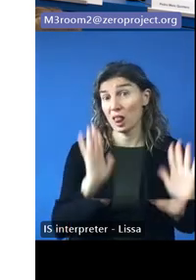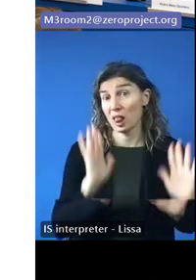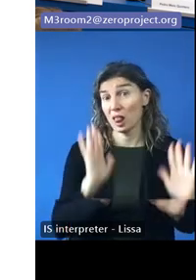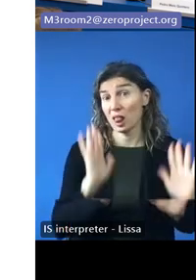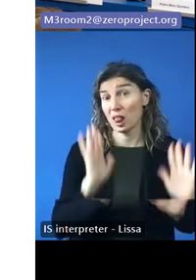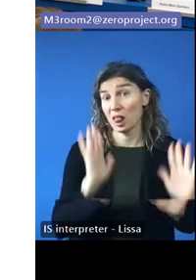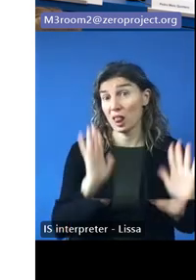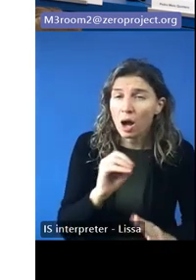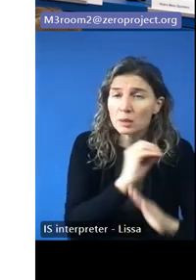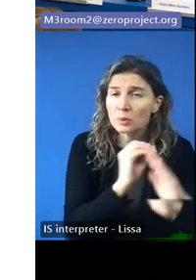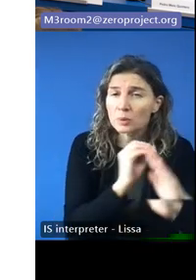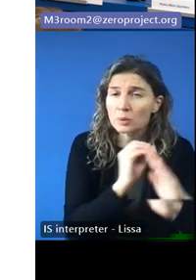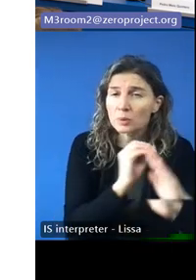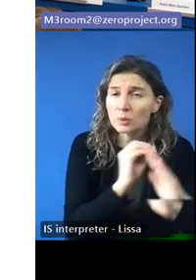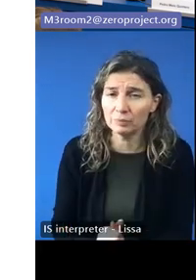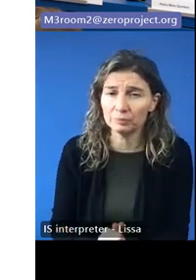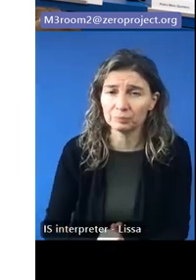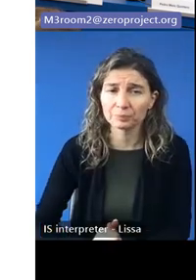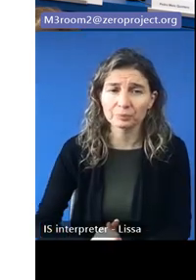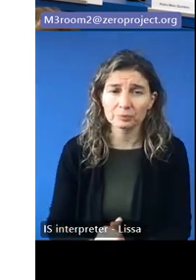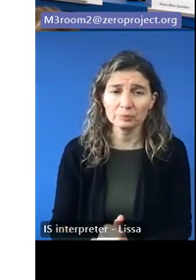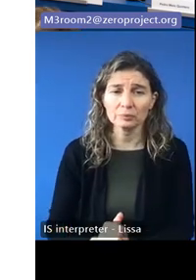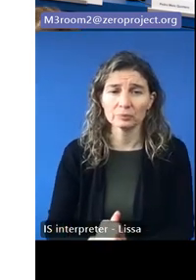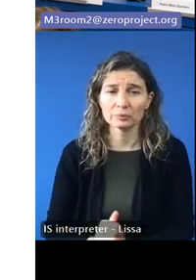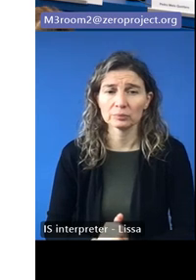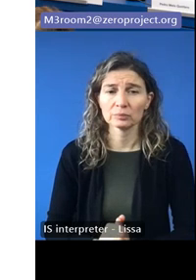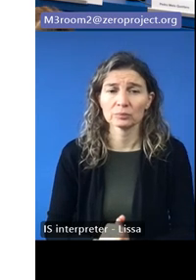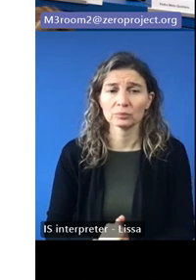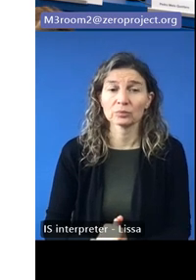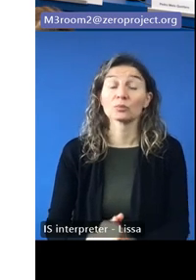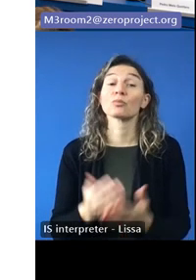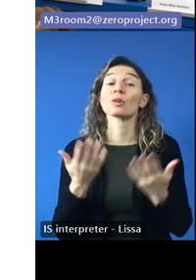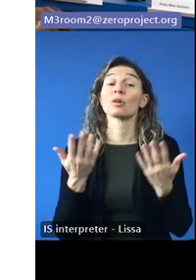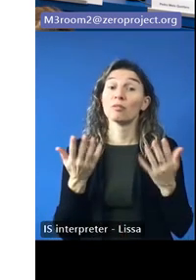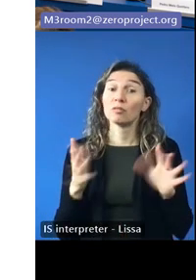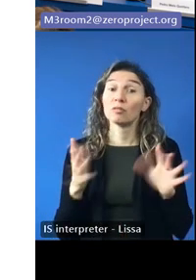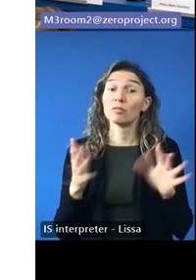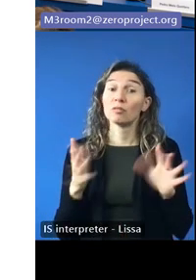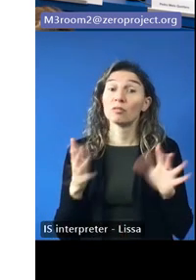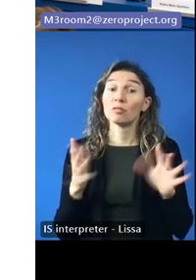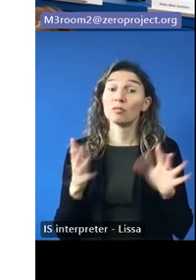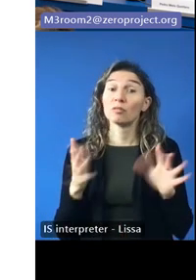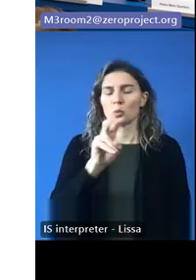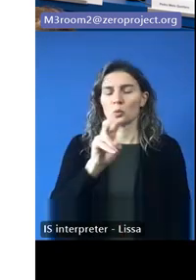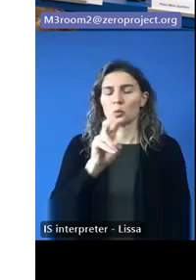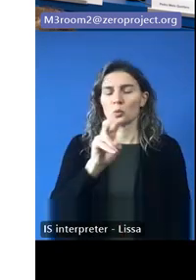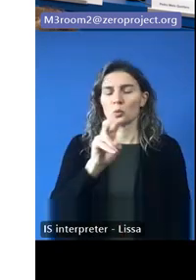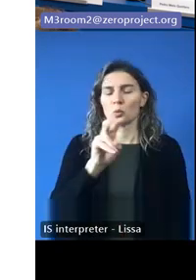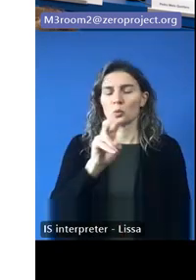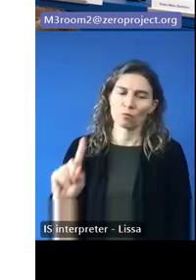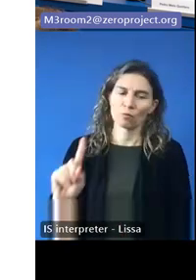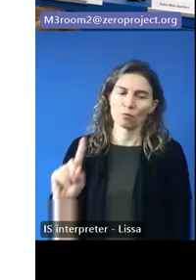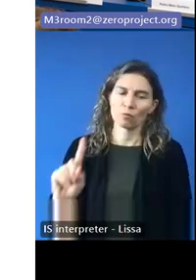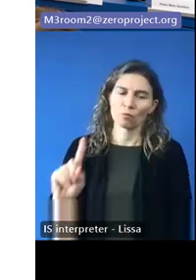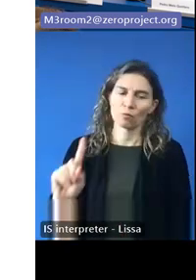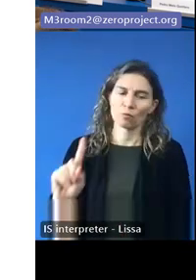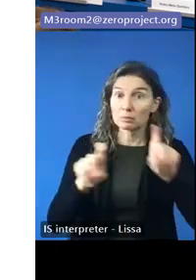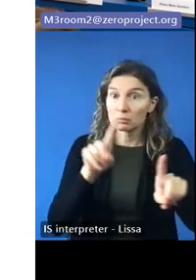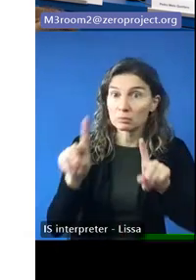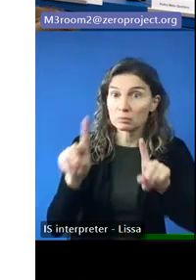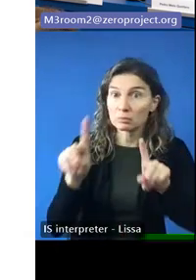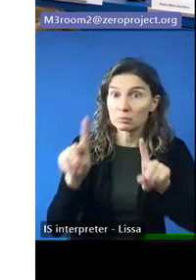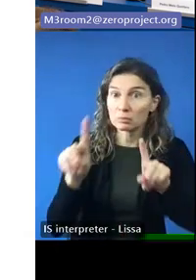violence against women with disabilities in Mexico was conducted to develop the application according to the needs of